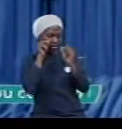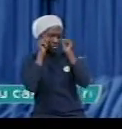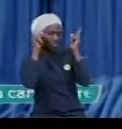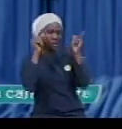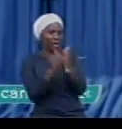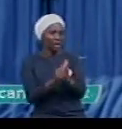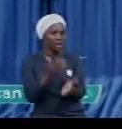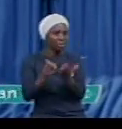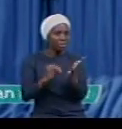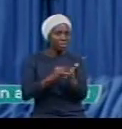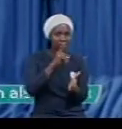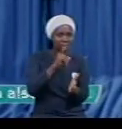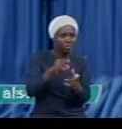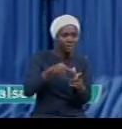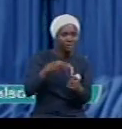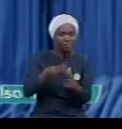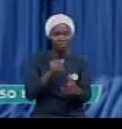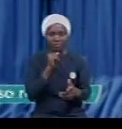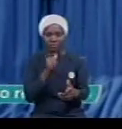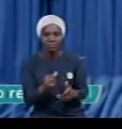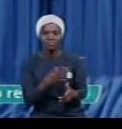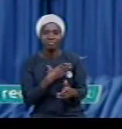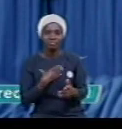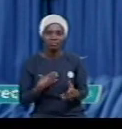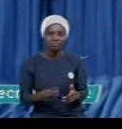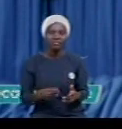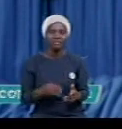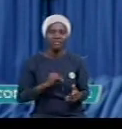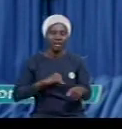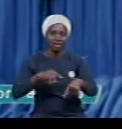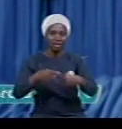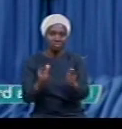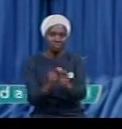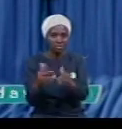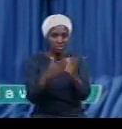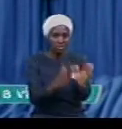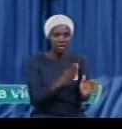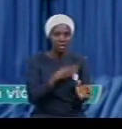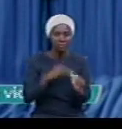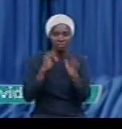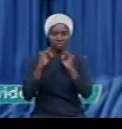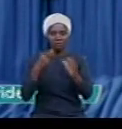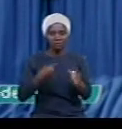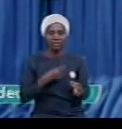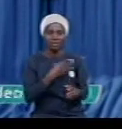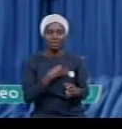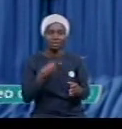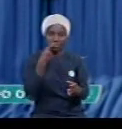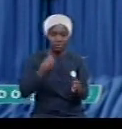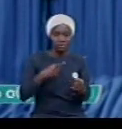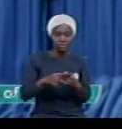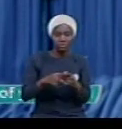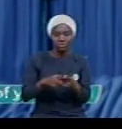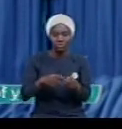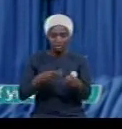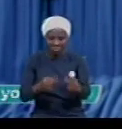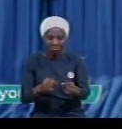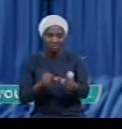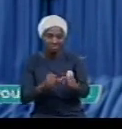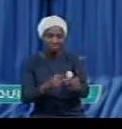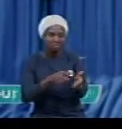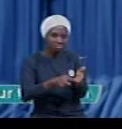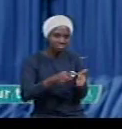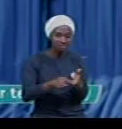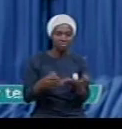give my test to share my testimony, and I was interviewed. Then they told me to keep on checking. So I kept on checking till now. And from